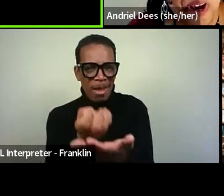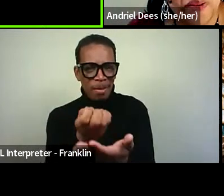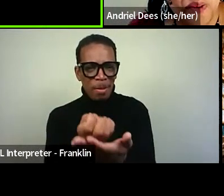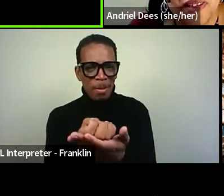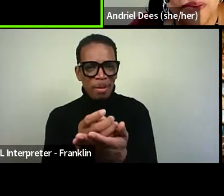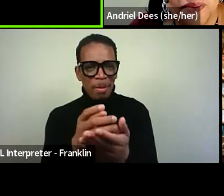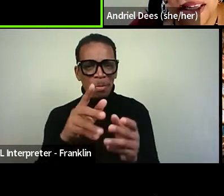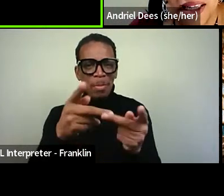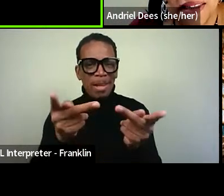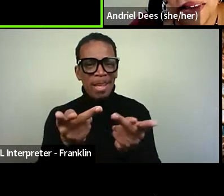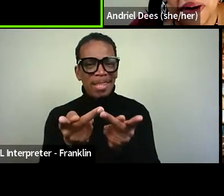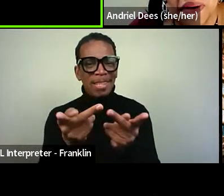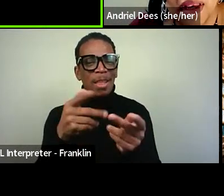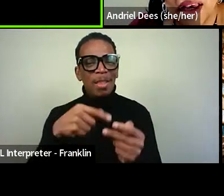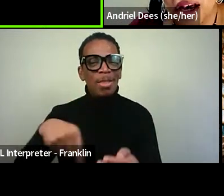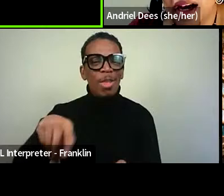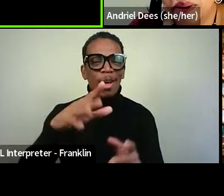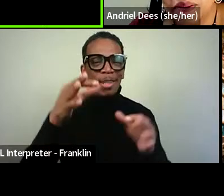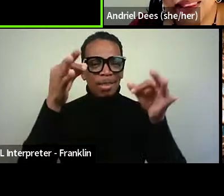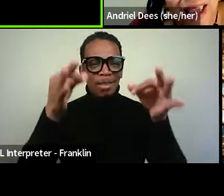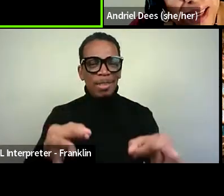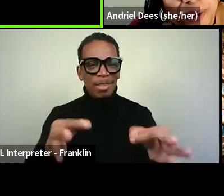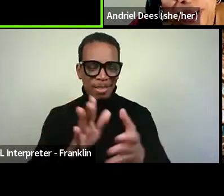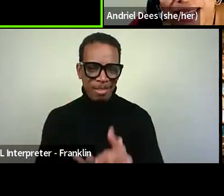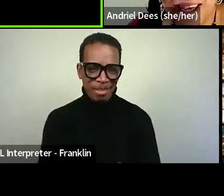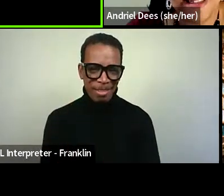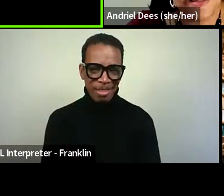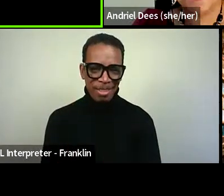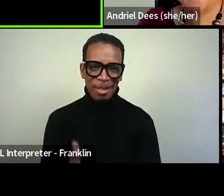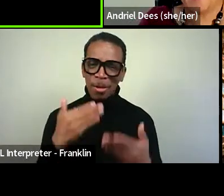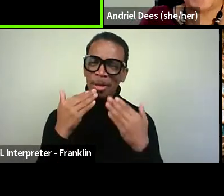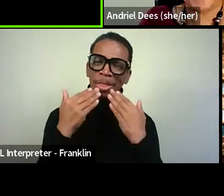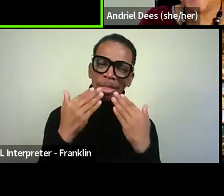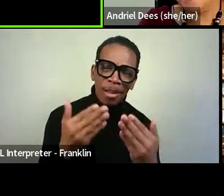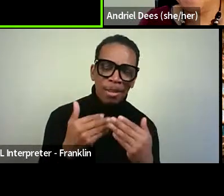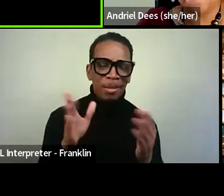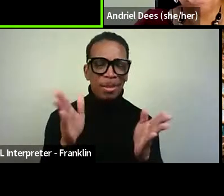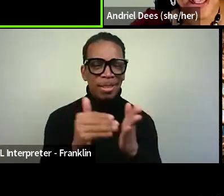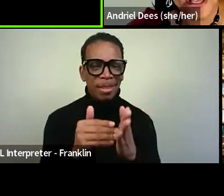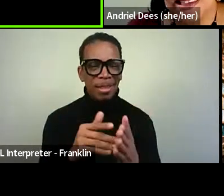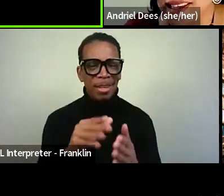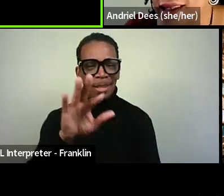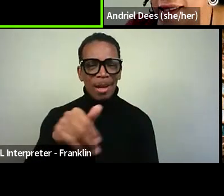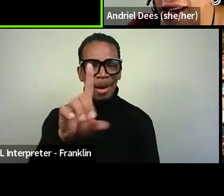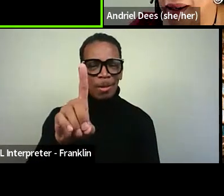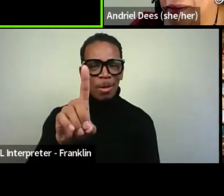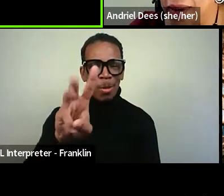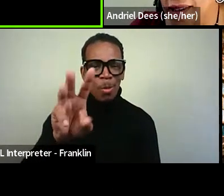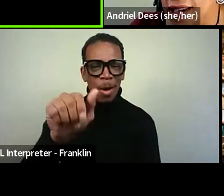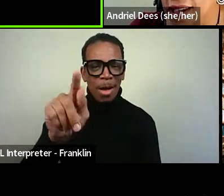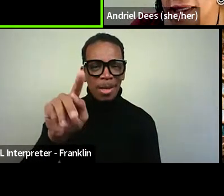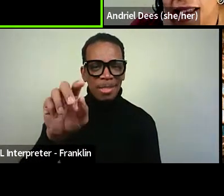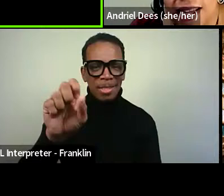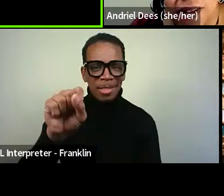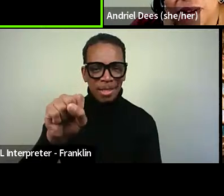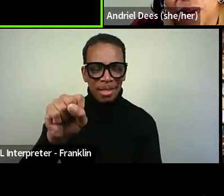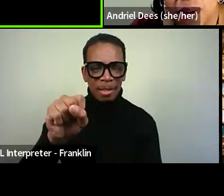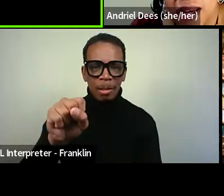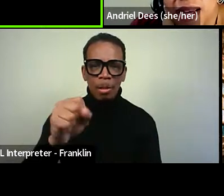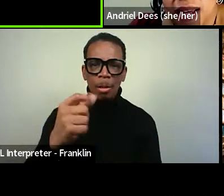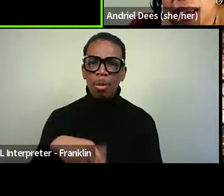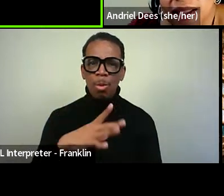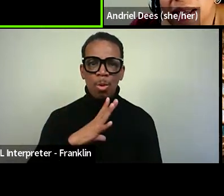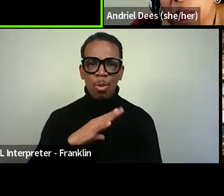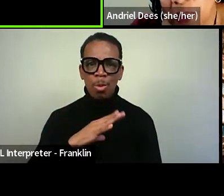they want to be in. So thank you again, Dr. Watts. Amazing insight